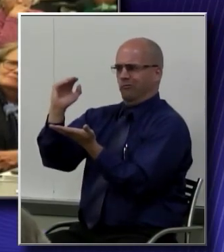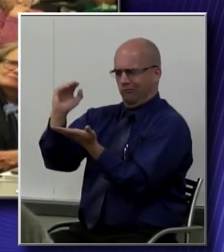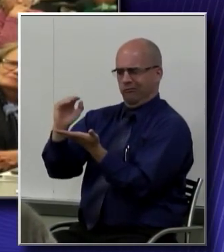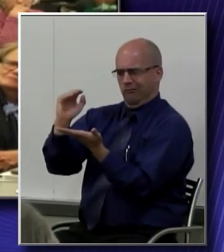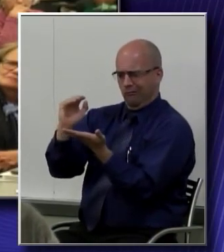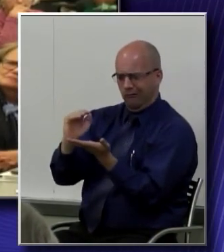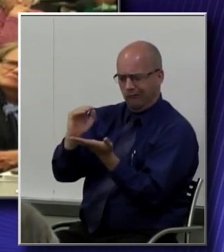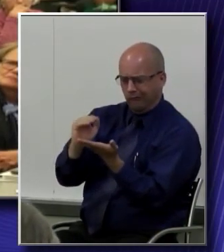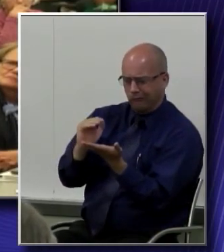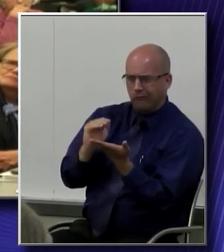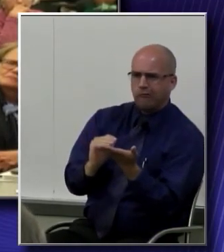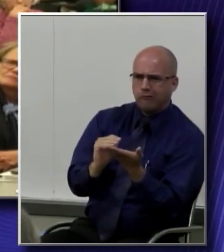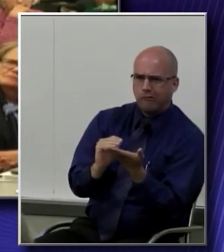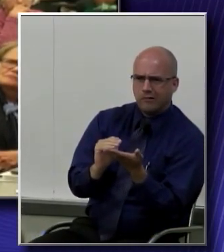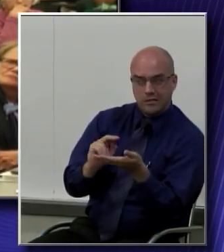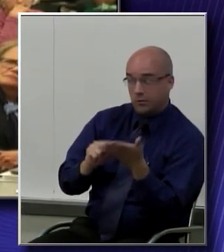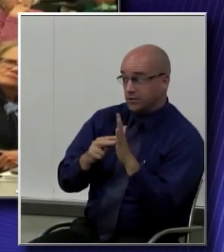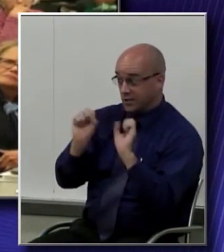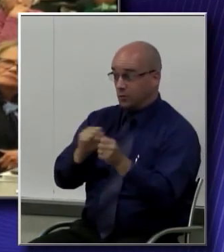without the proper funding.